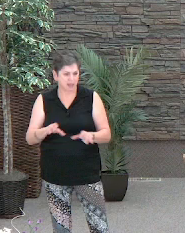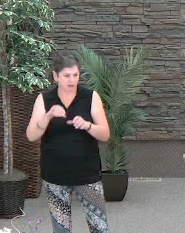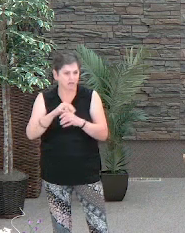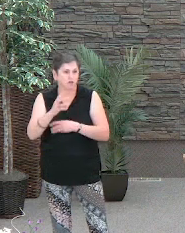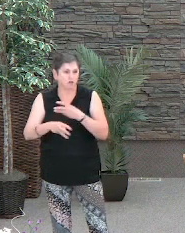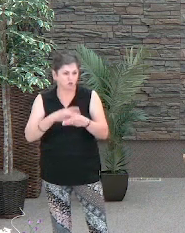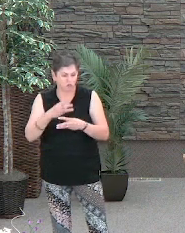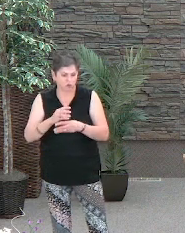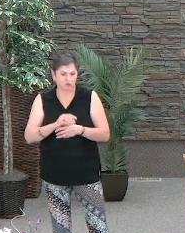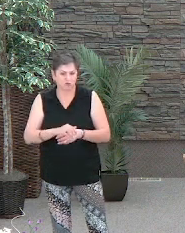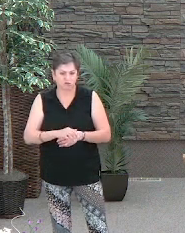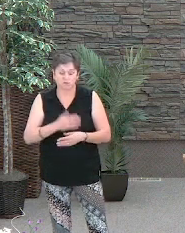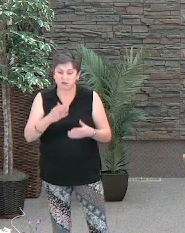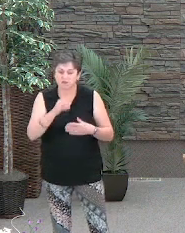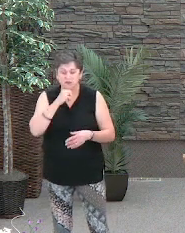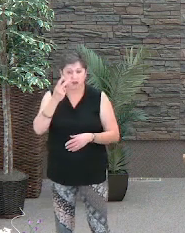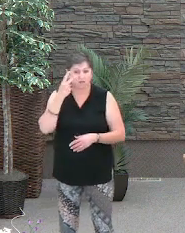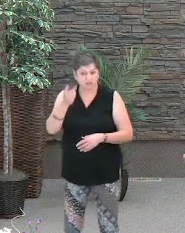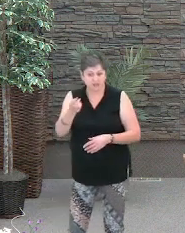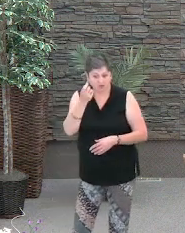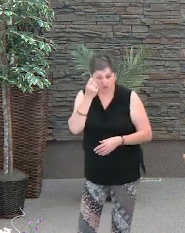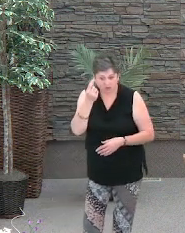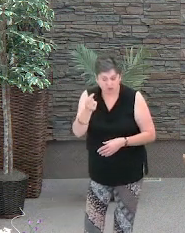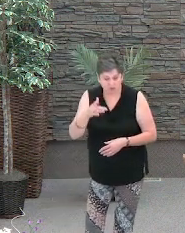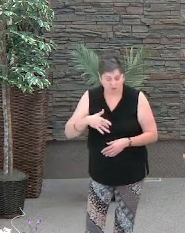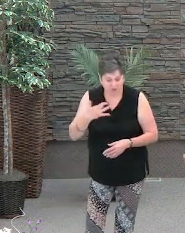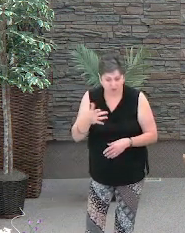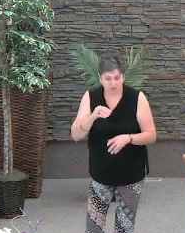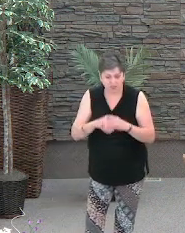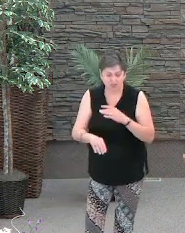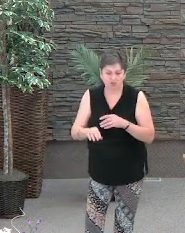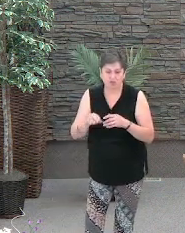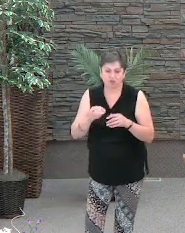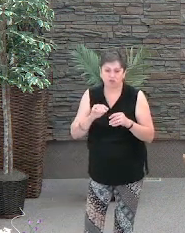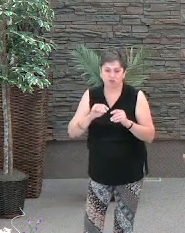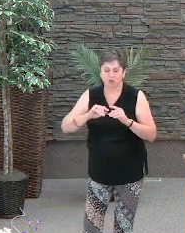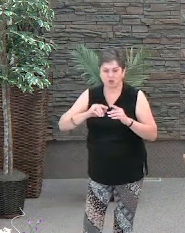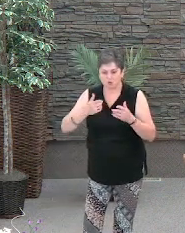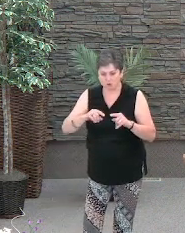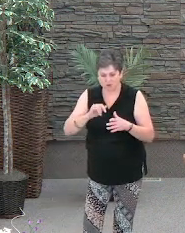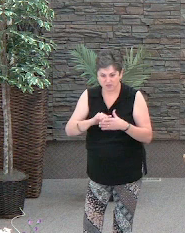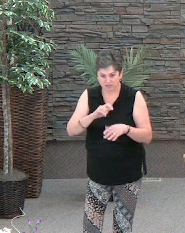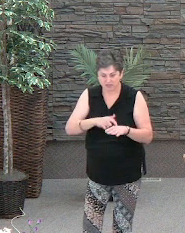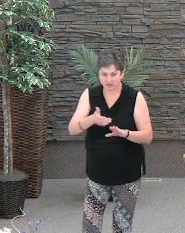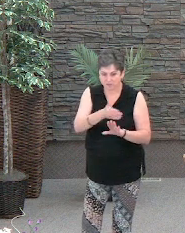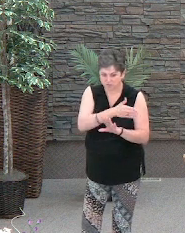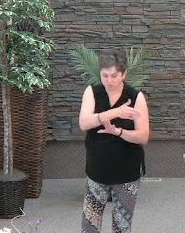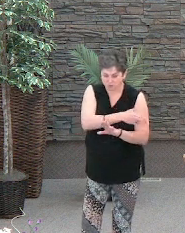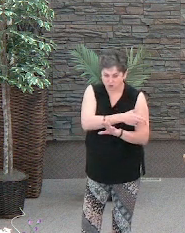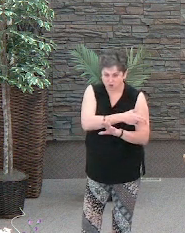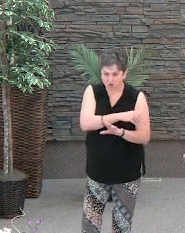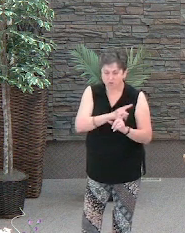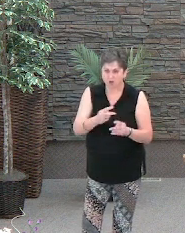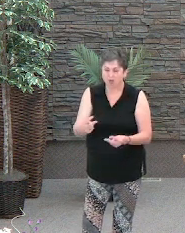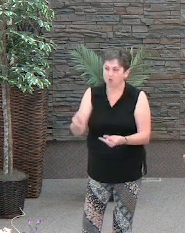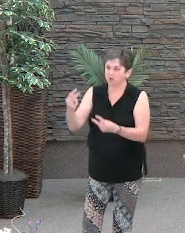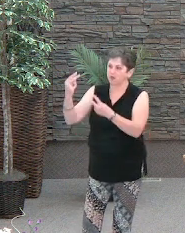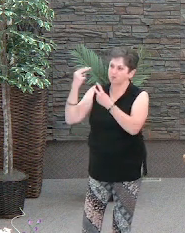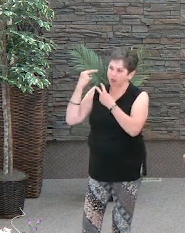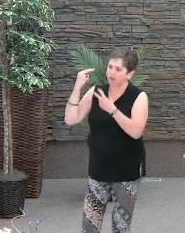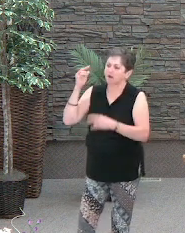world. And they may not have seen it or heard it or felt it in the goings on at that time, but looking back,